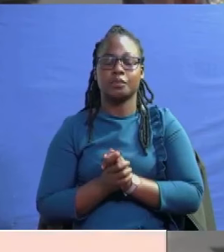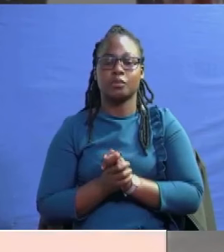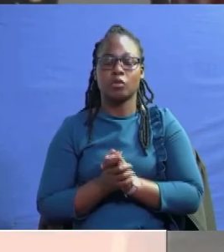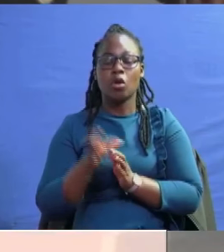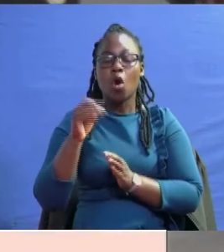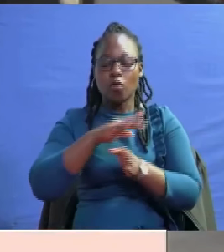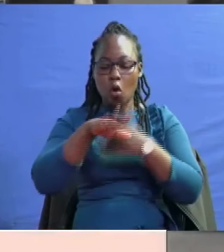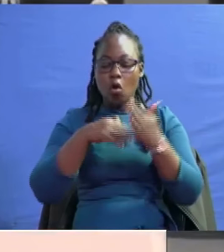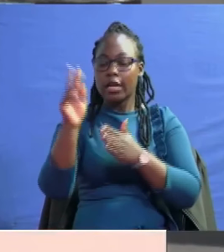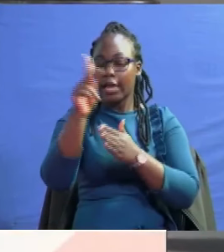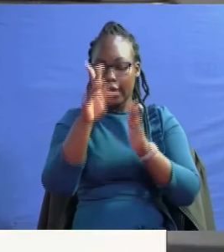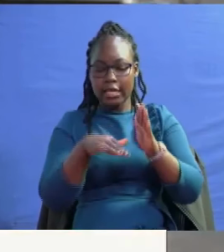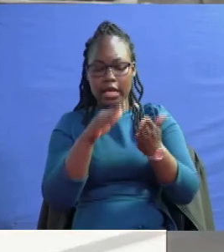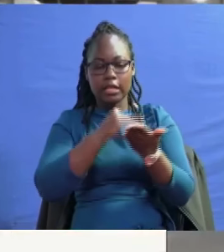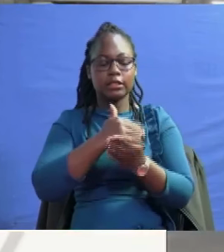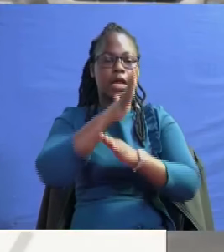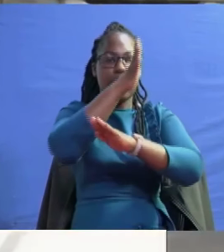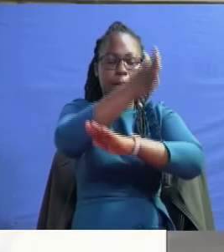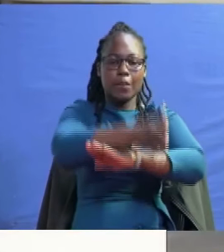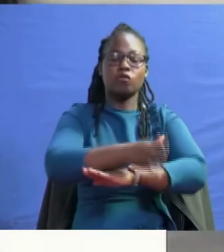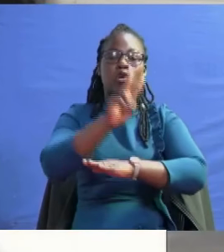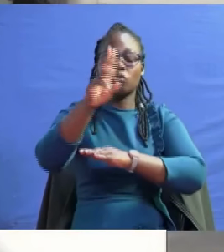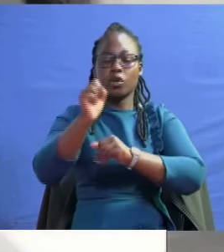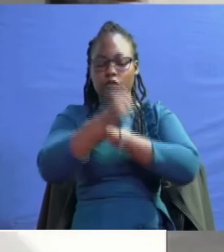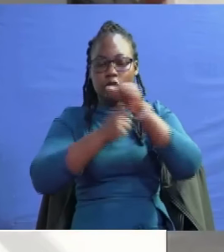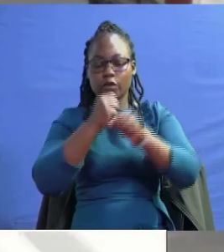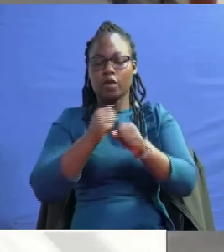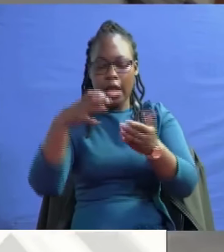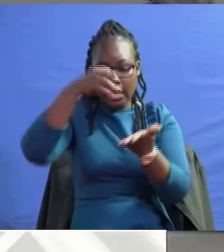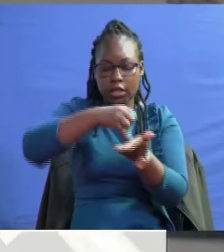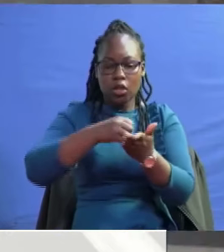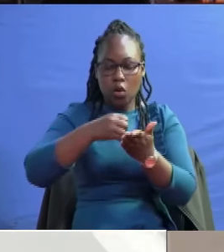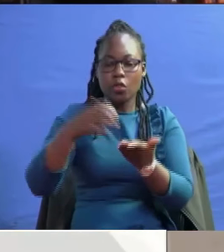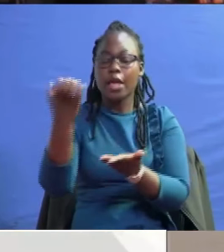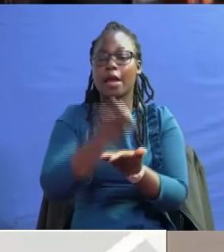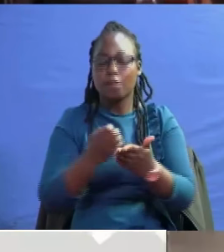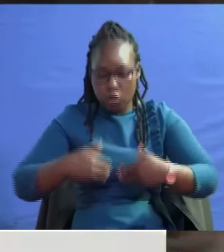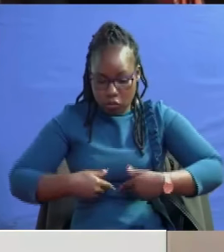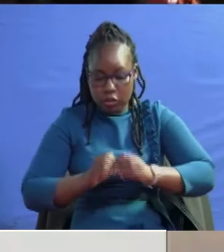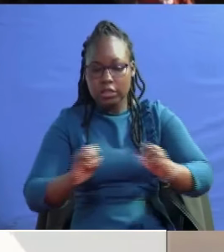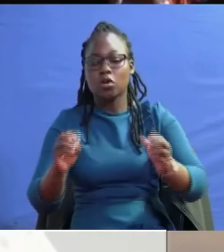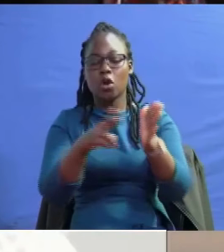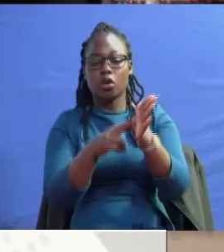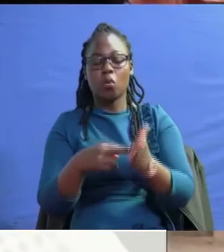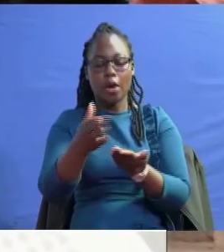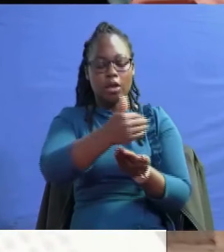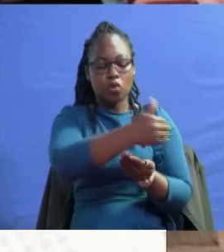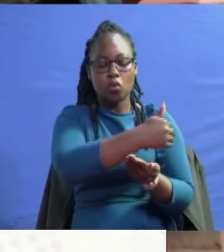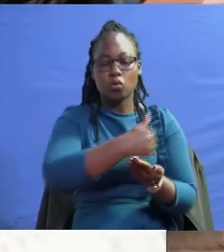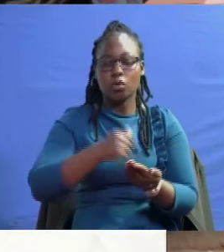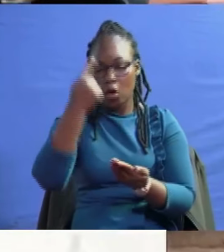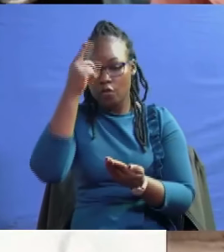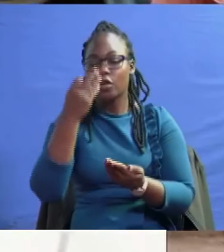All Kenyans above the age of 25 years, including the unemployed youths, will now be required to contribute a